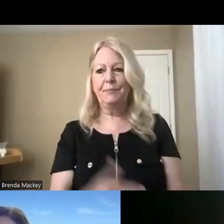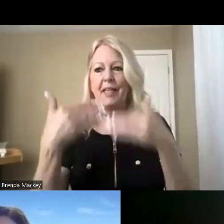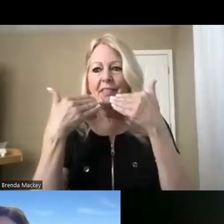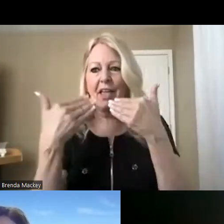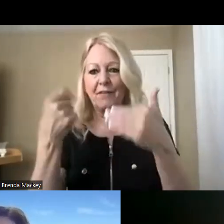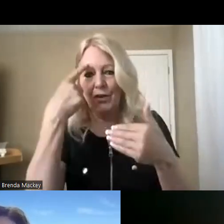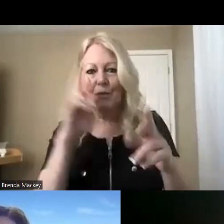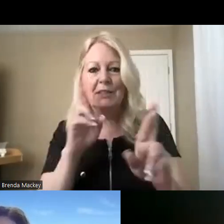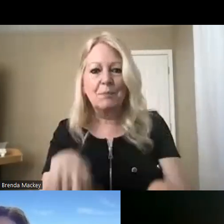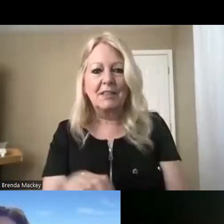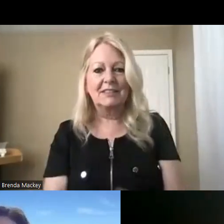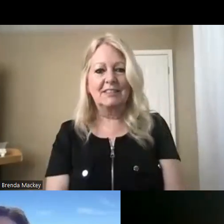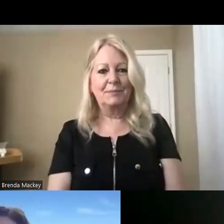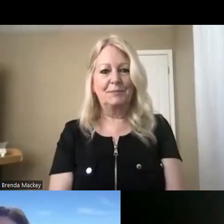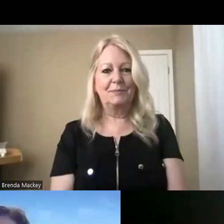response. Thank you.